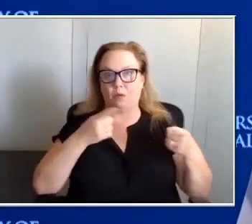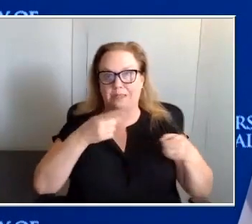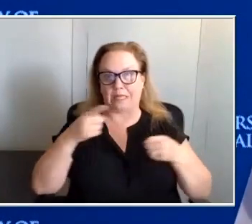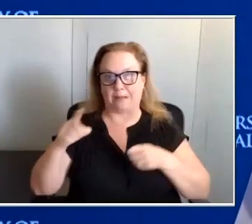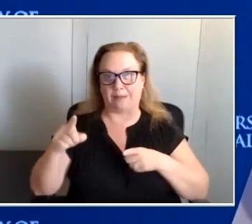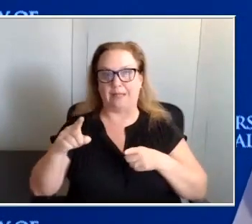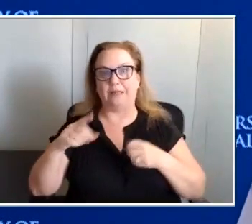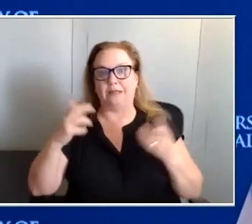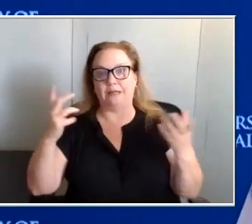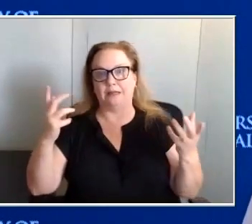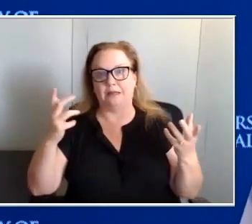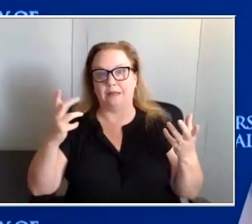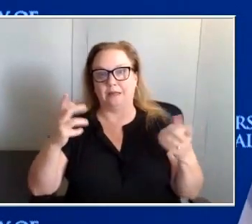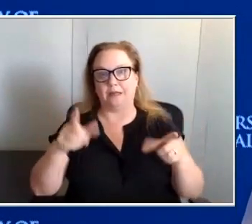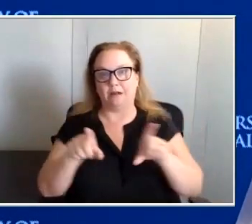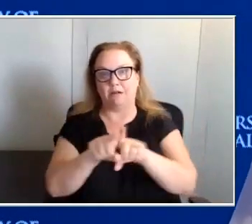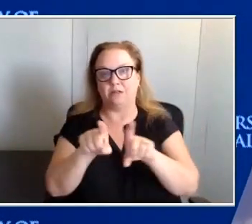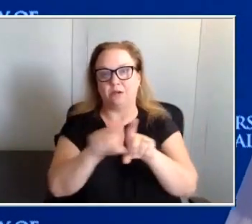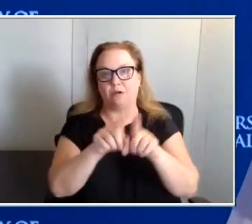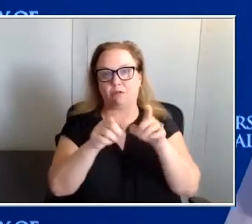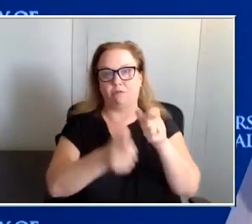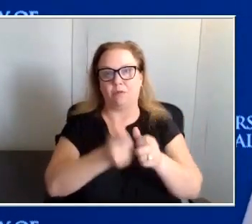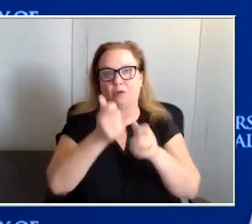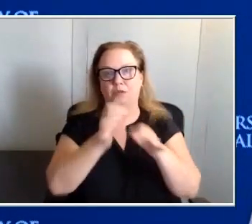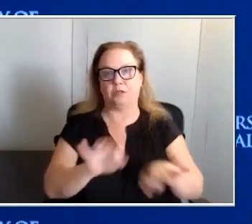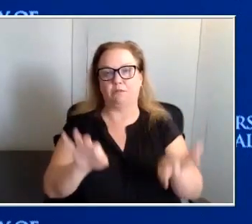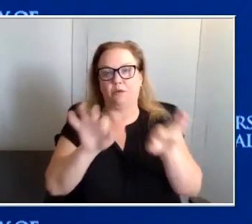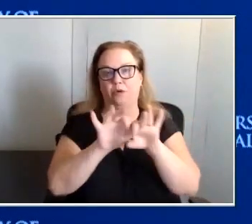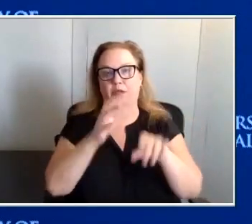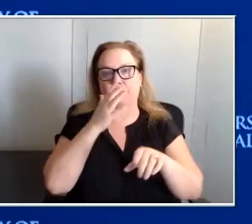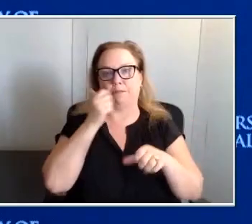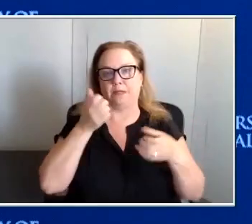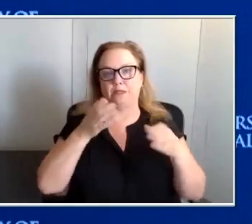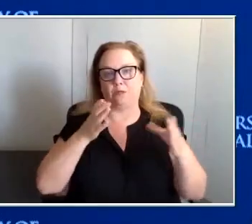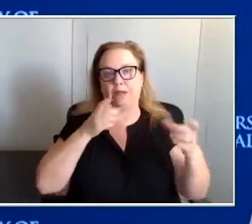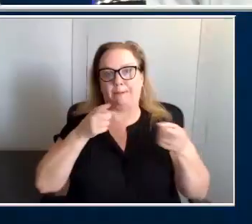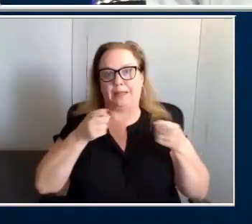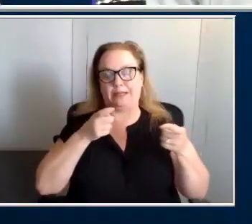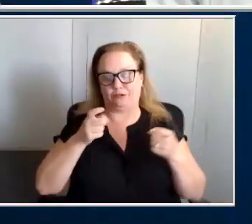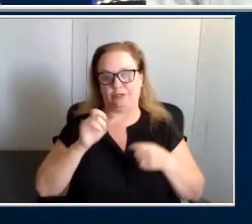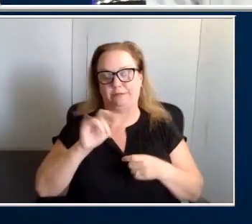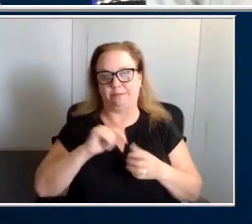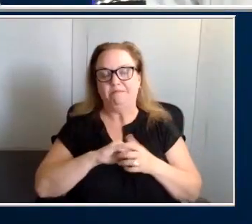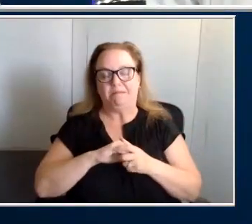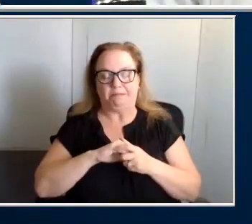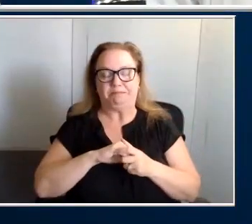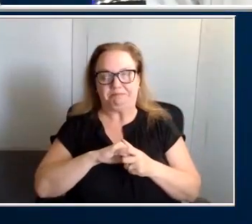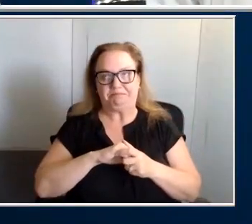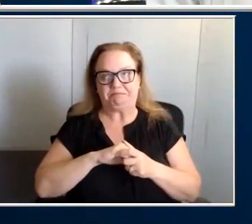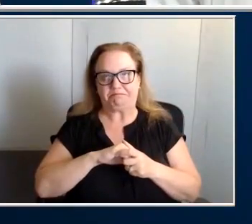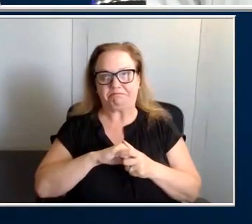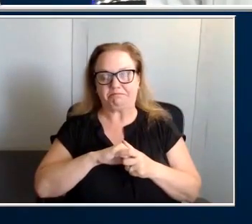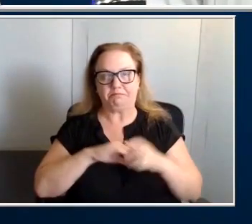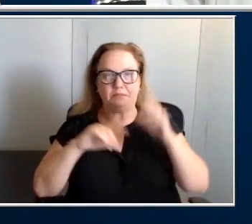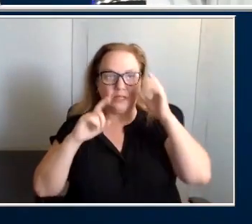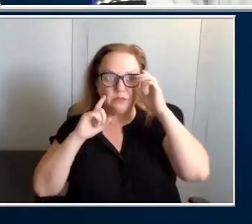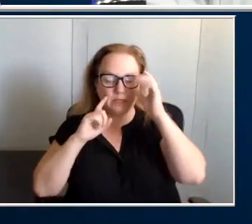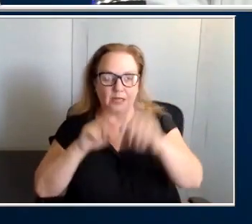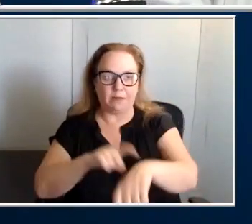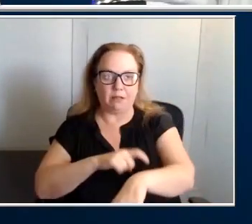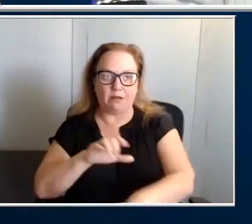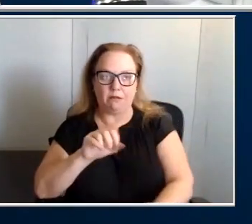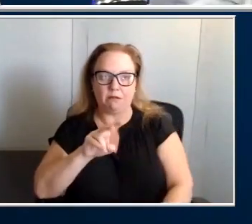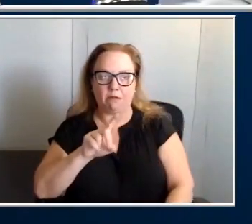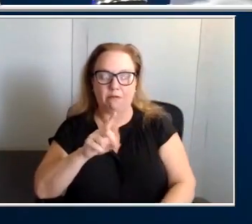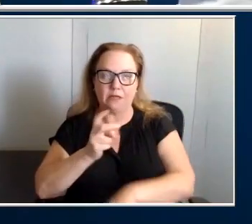And also, of course, most important is the best way to manage it and treat it. Yeah, as we think about long COVID, it can be hard to define what